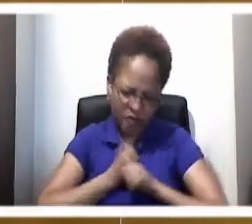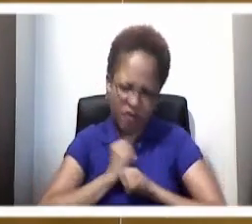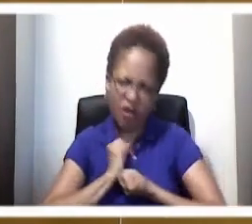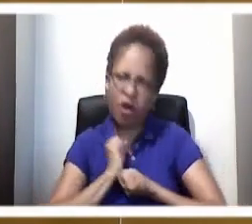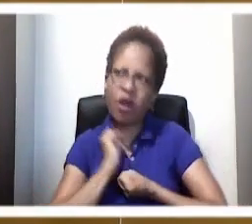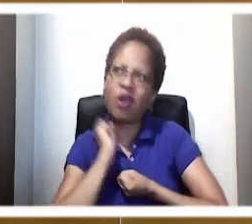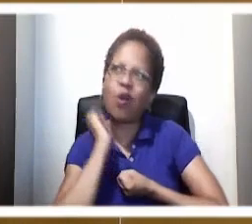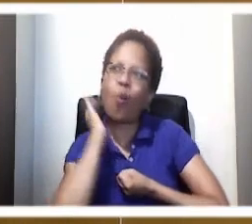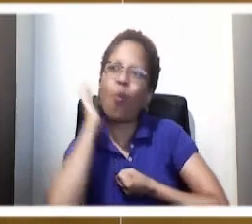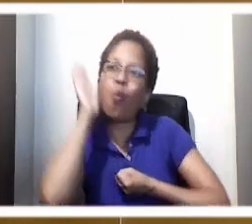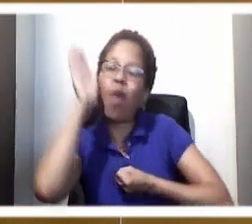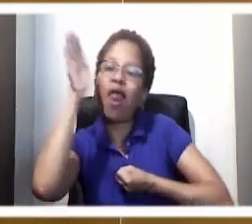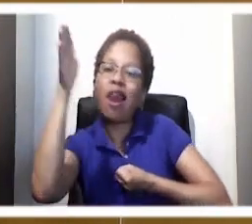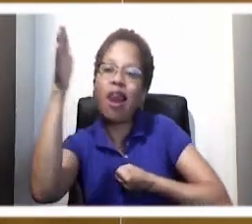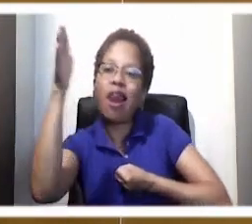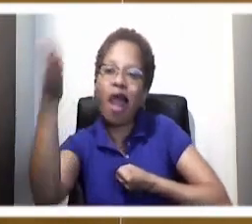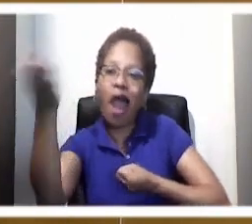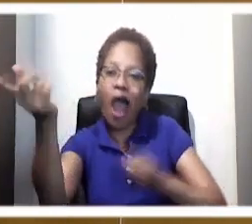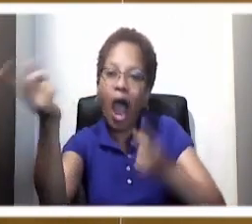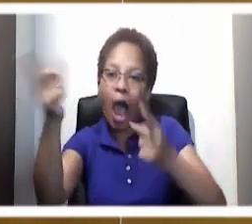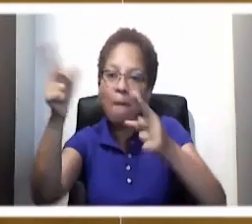body.